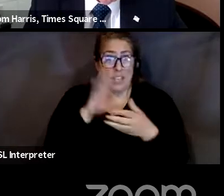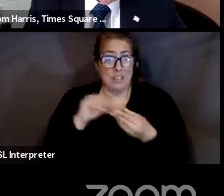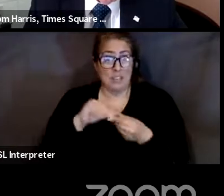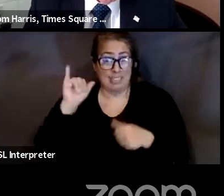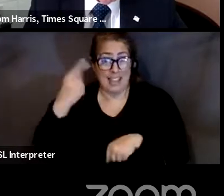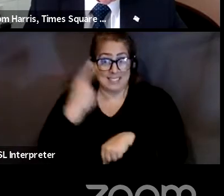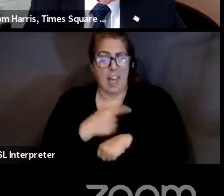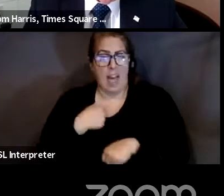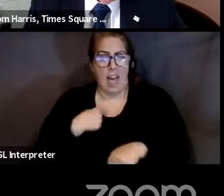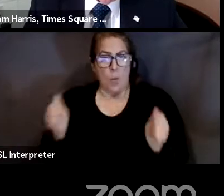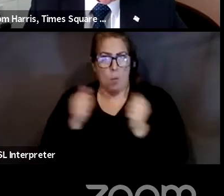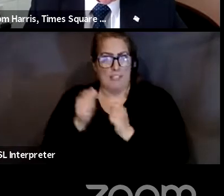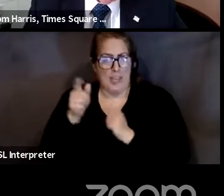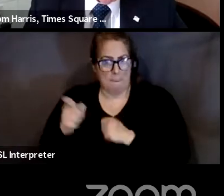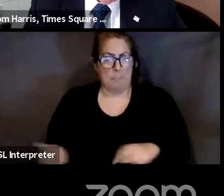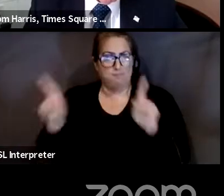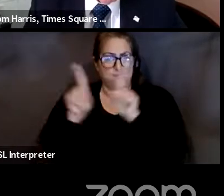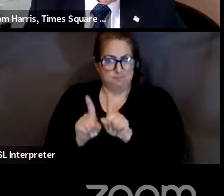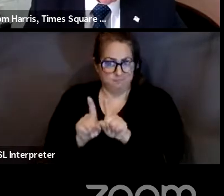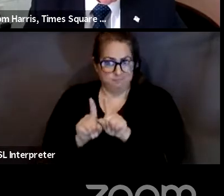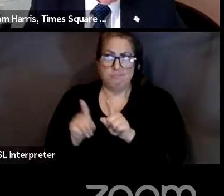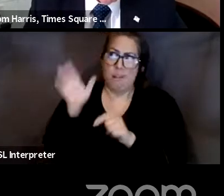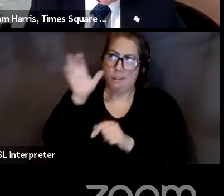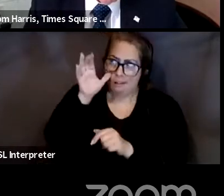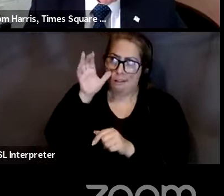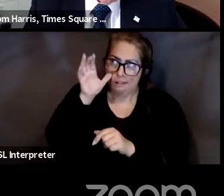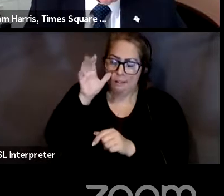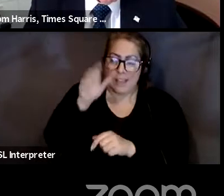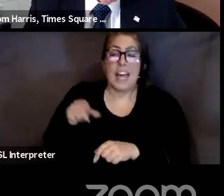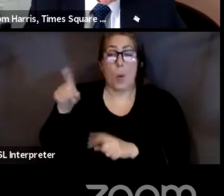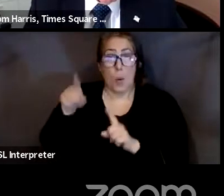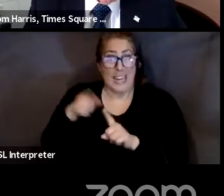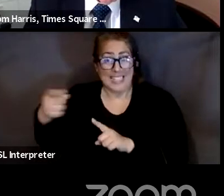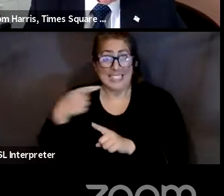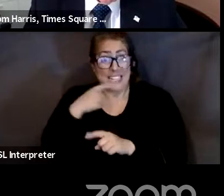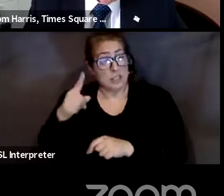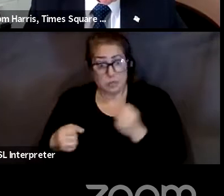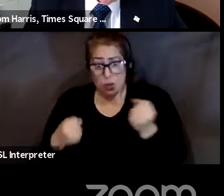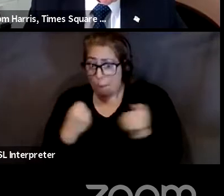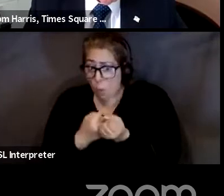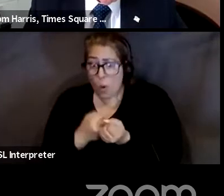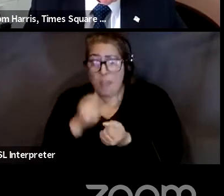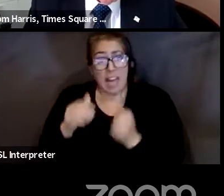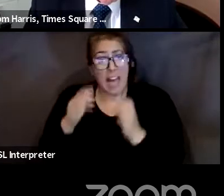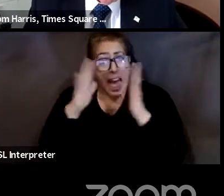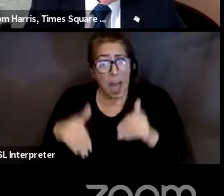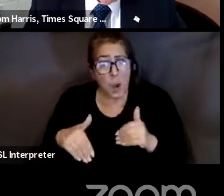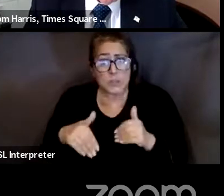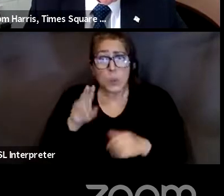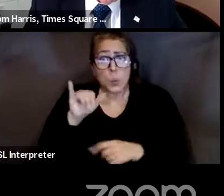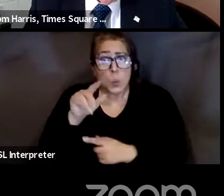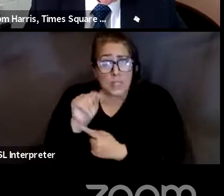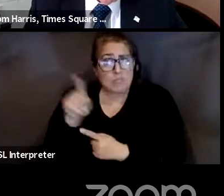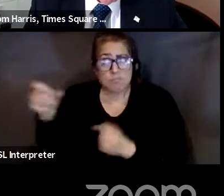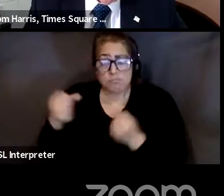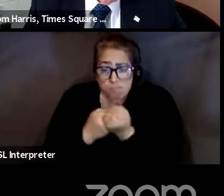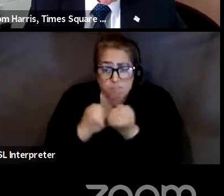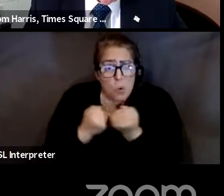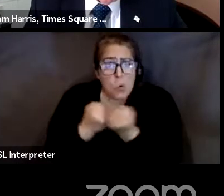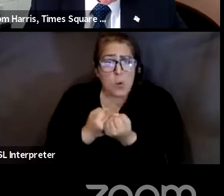the distressed properties into supportive housing units. And just from the conversations we had,